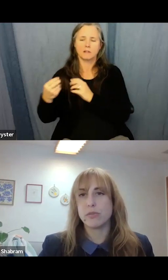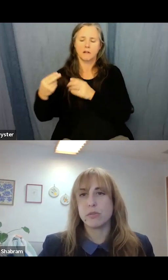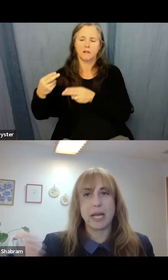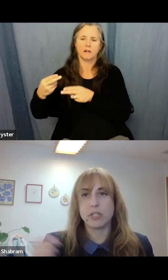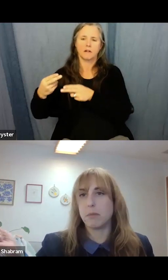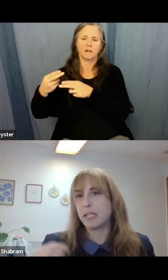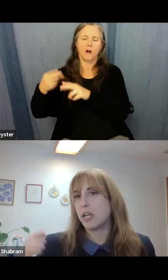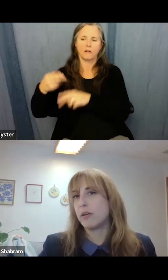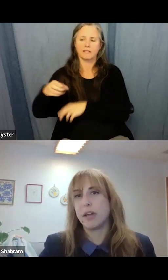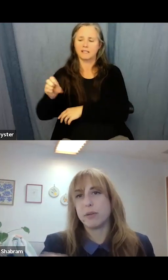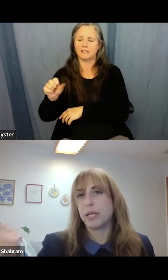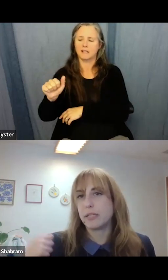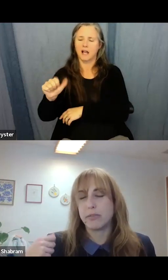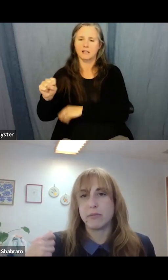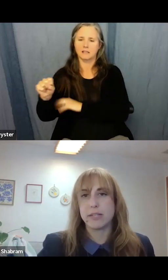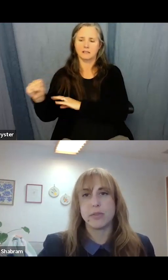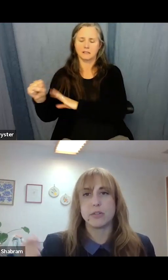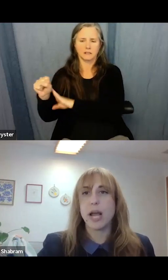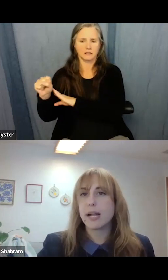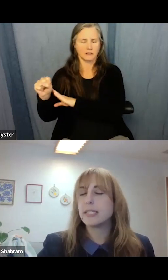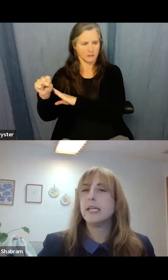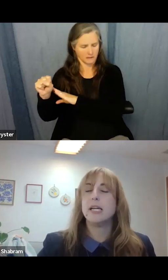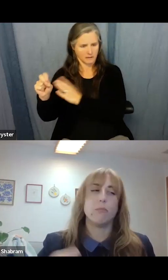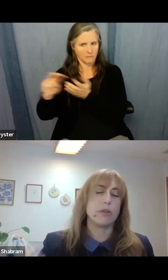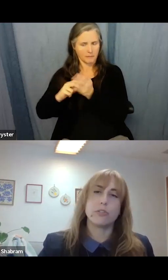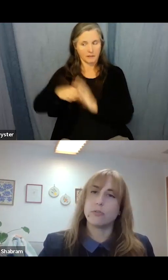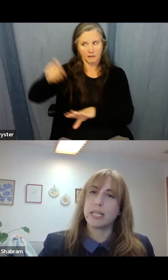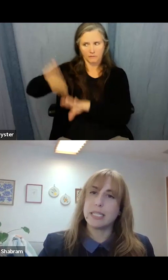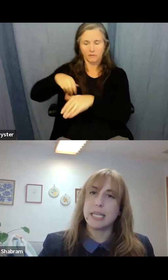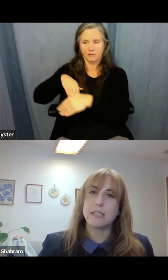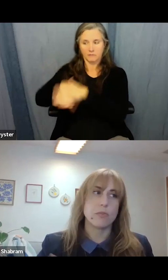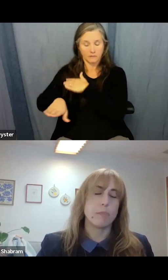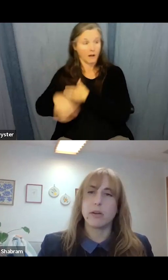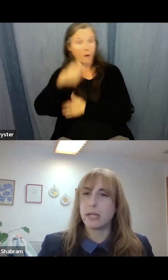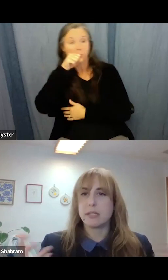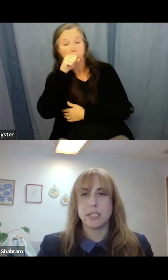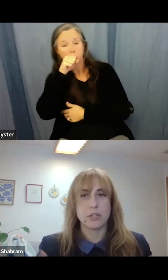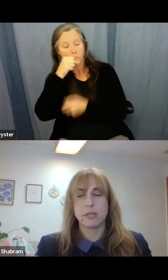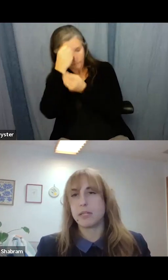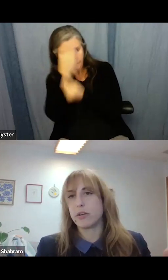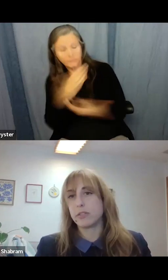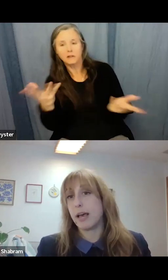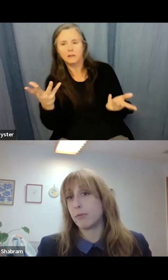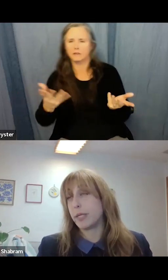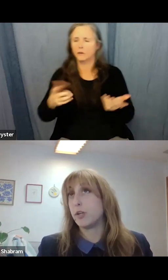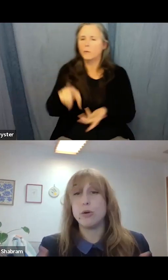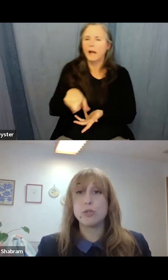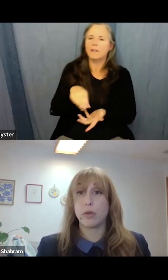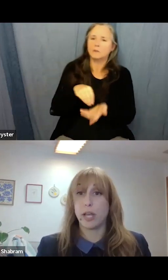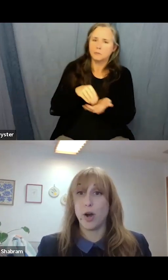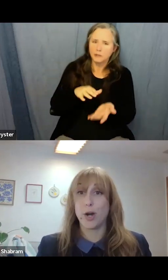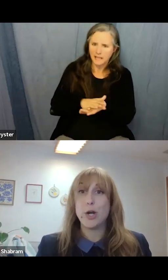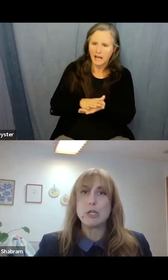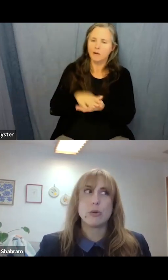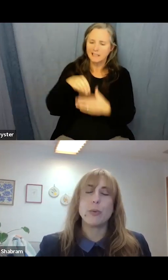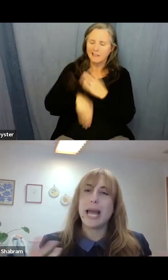district, students badge in and badge out of every place they're in, right? So they're tracked with their student ID so that parents, teachers, administrators, everyone knows where